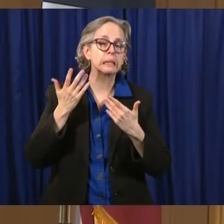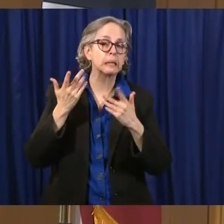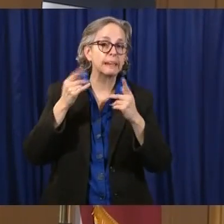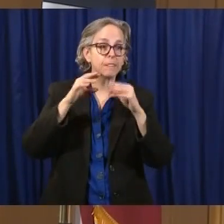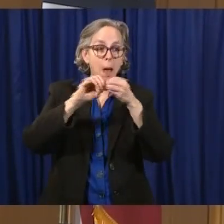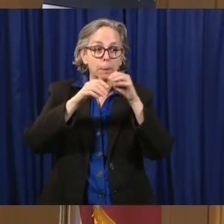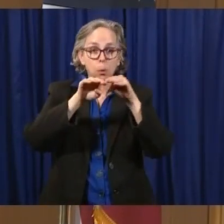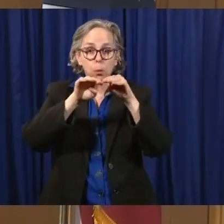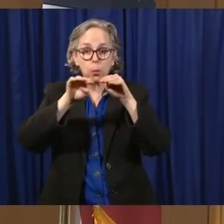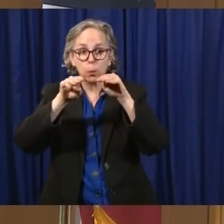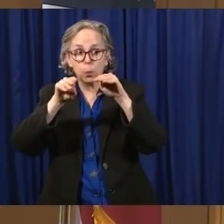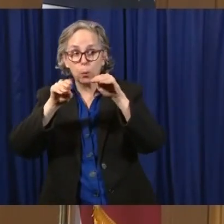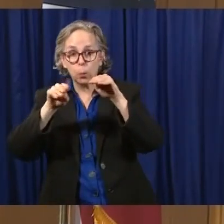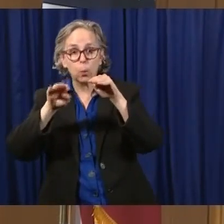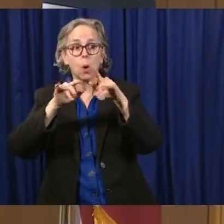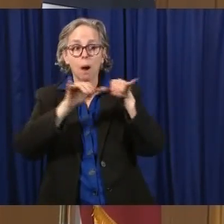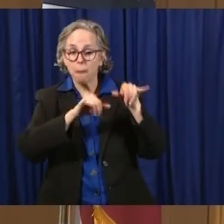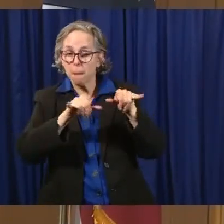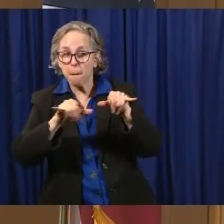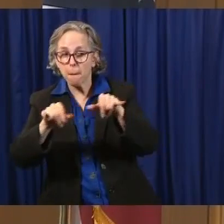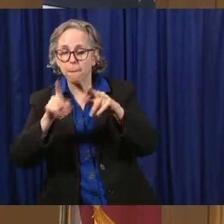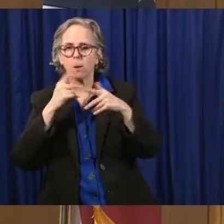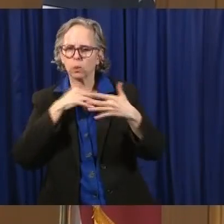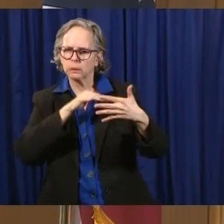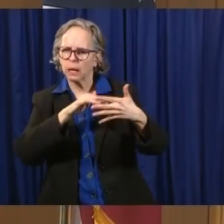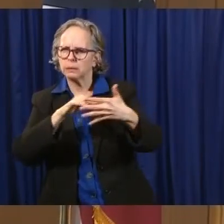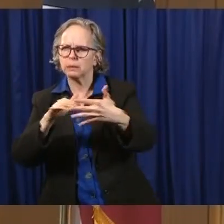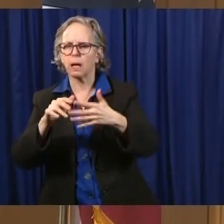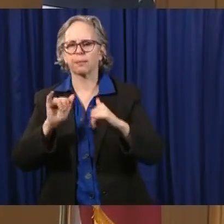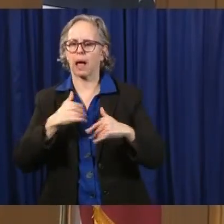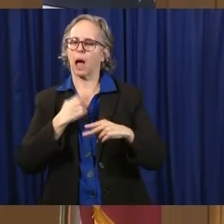That's what I'm dealing with.